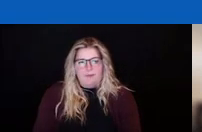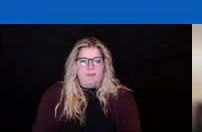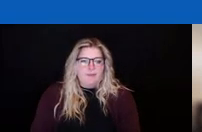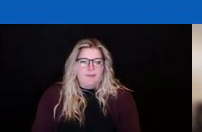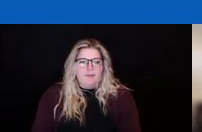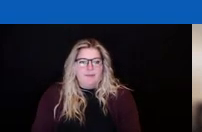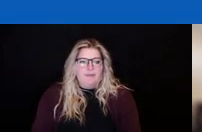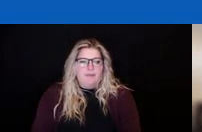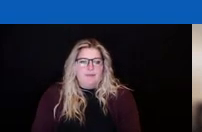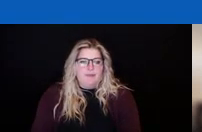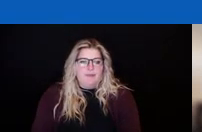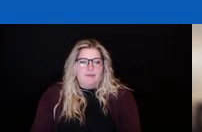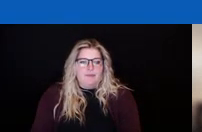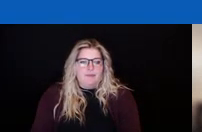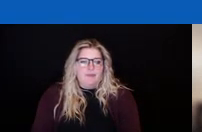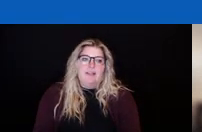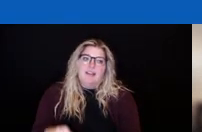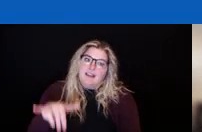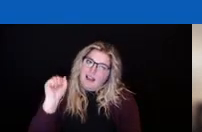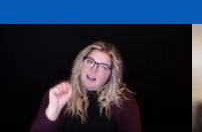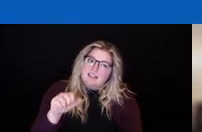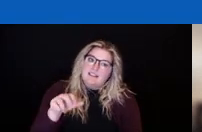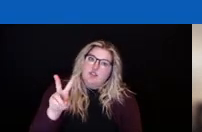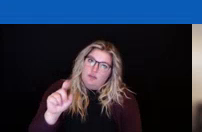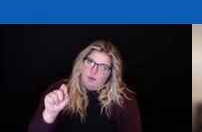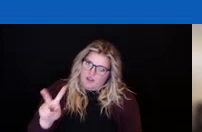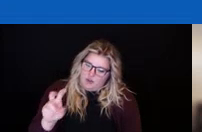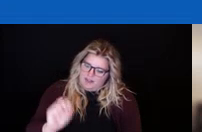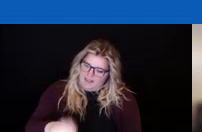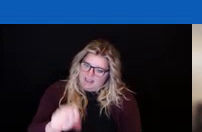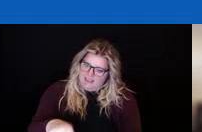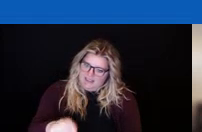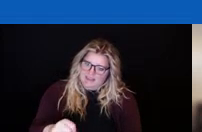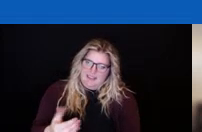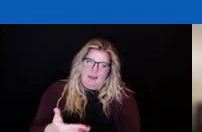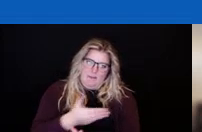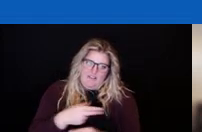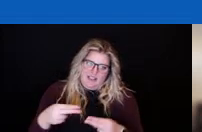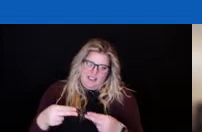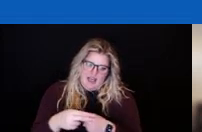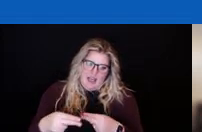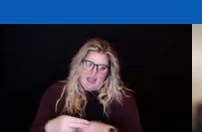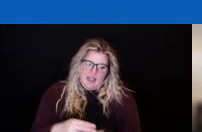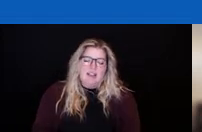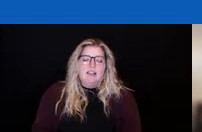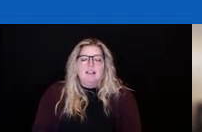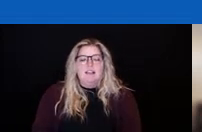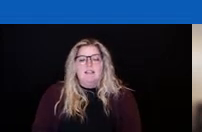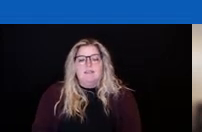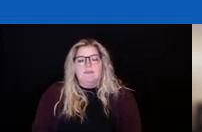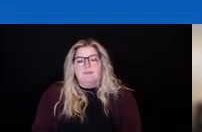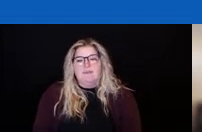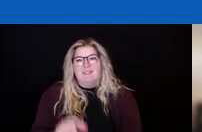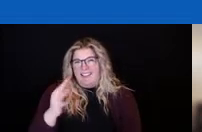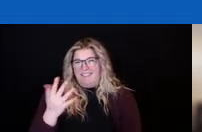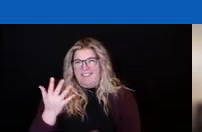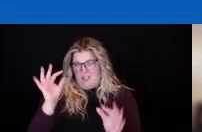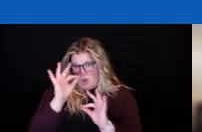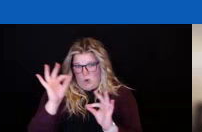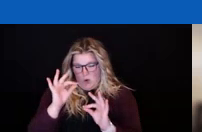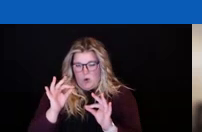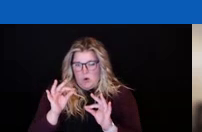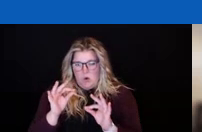And yes, I did say WCAG 2.2 on that previous slide. If you're not familiar, you